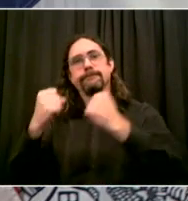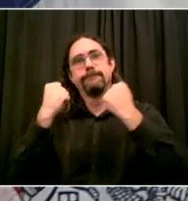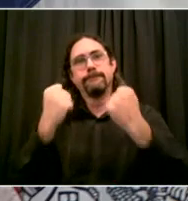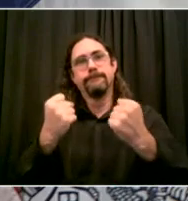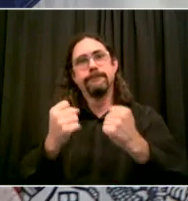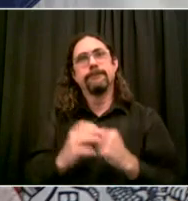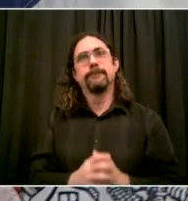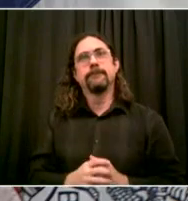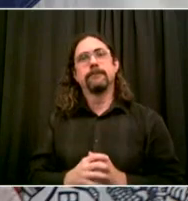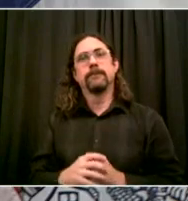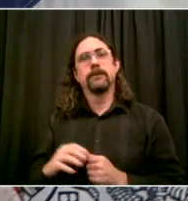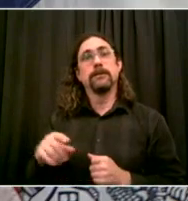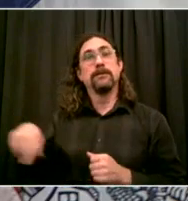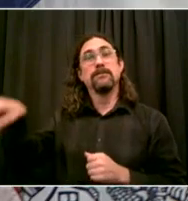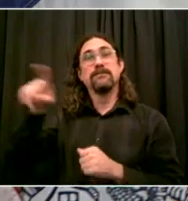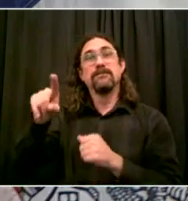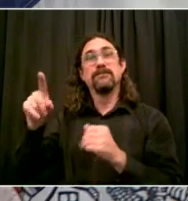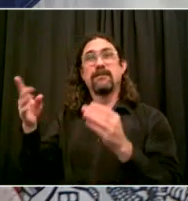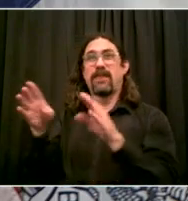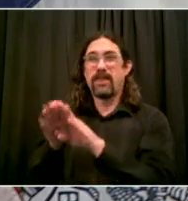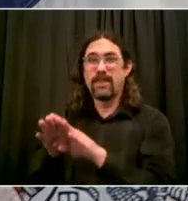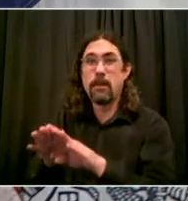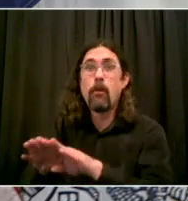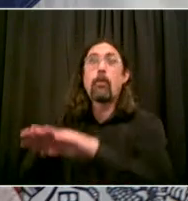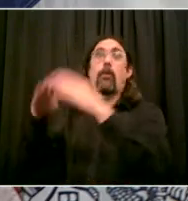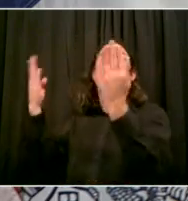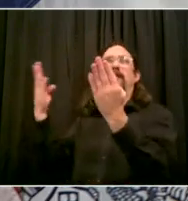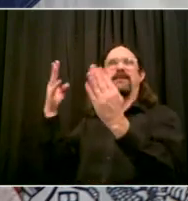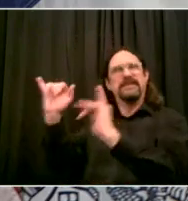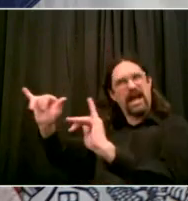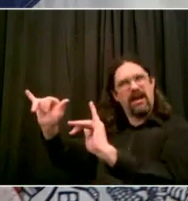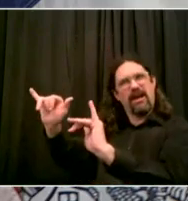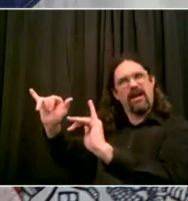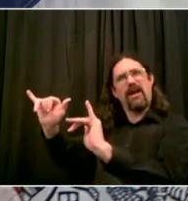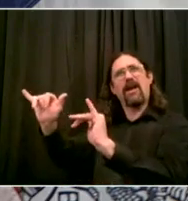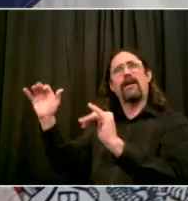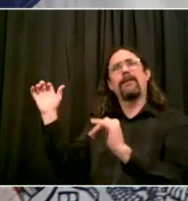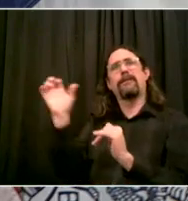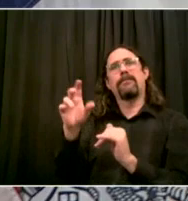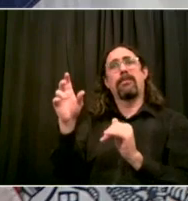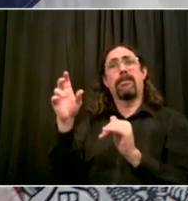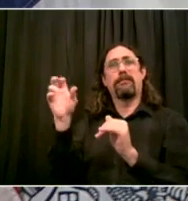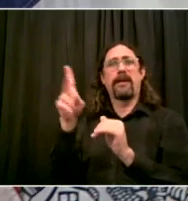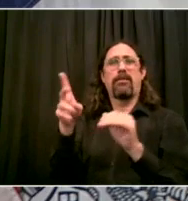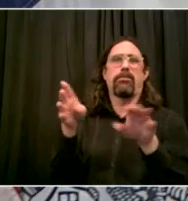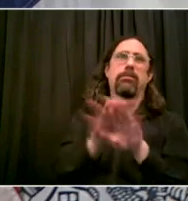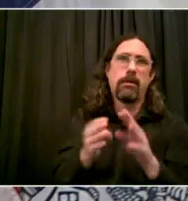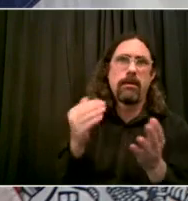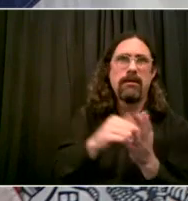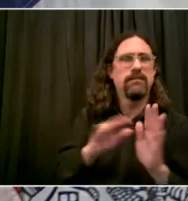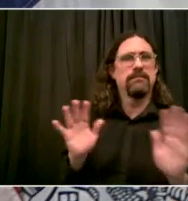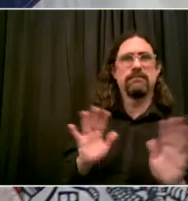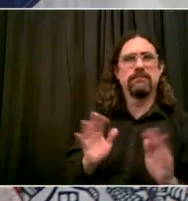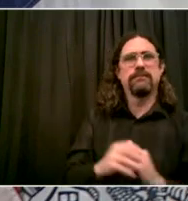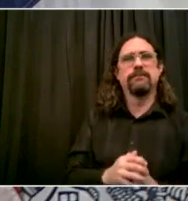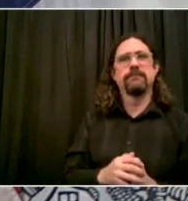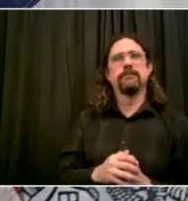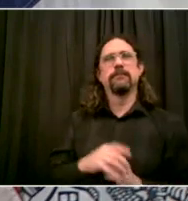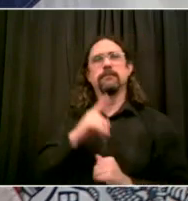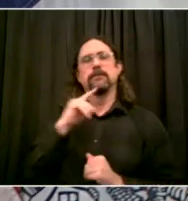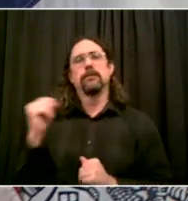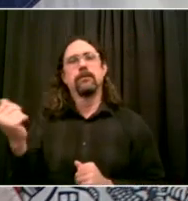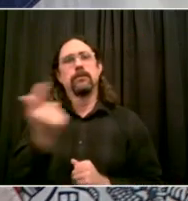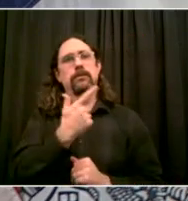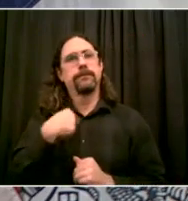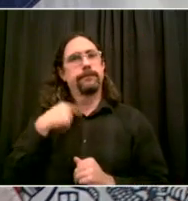now, we could sustain ourselves. So then the question is, where are we going? We fear, of course,